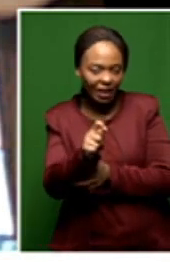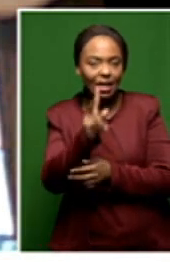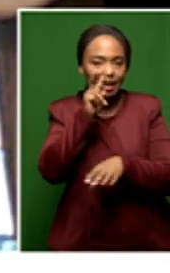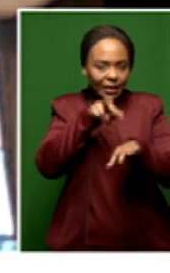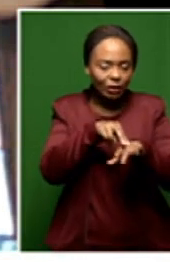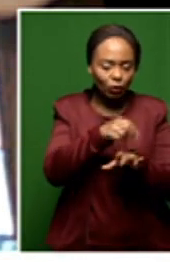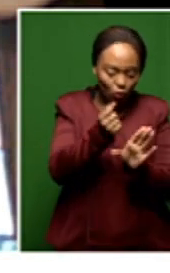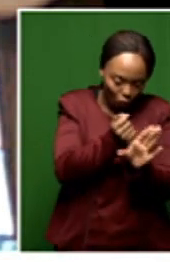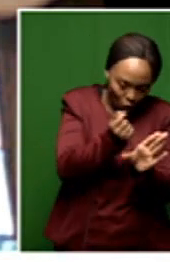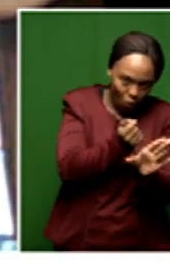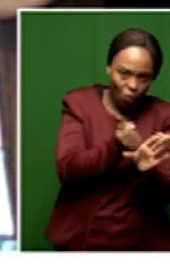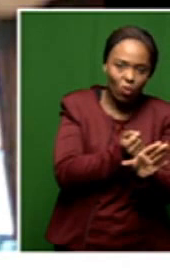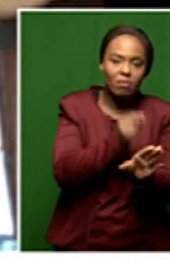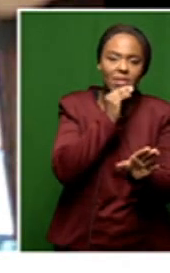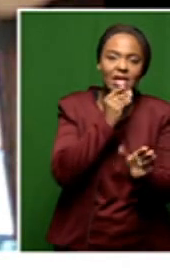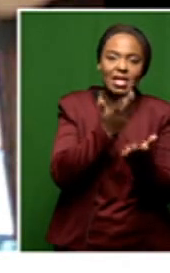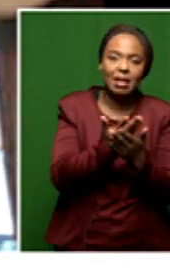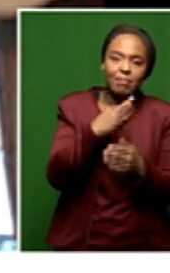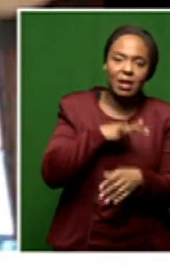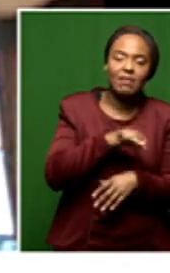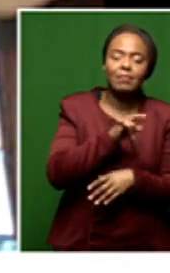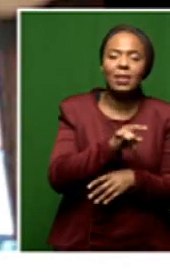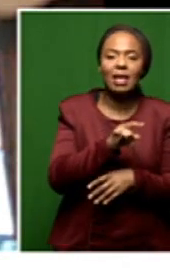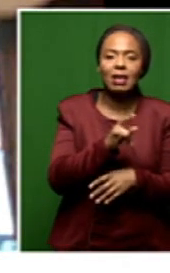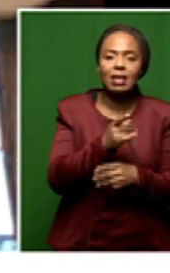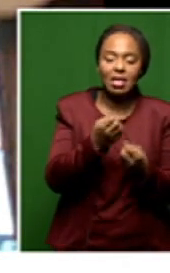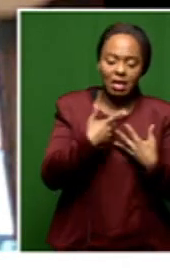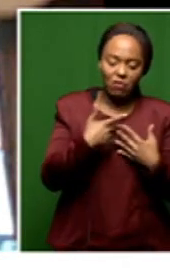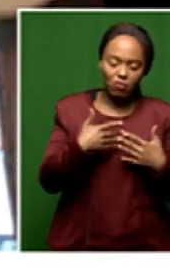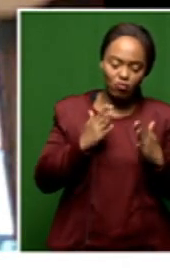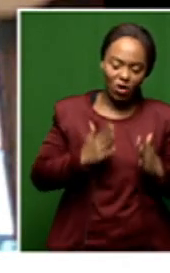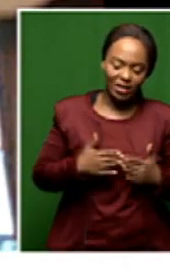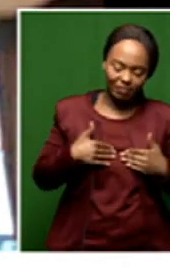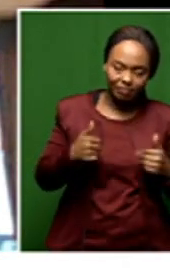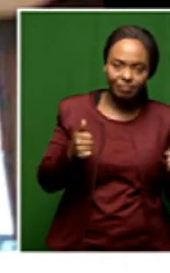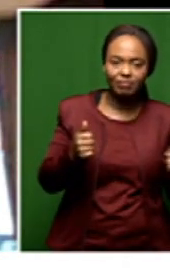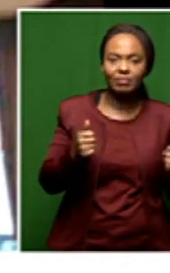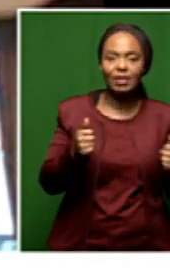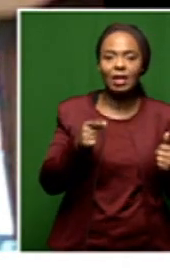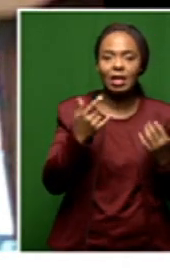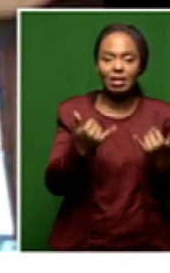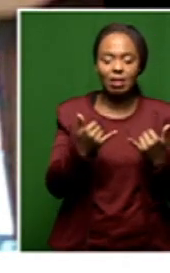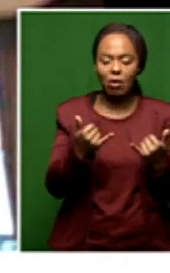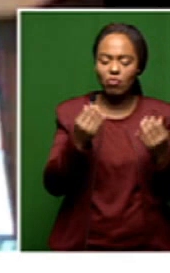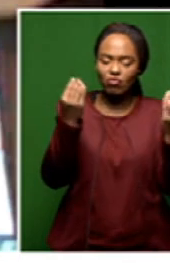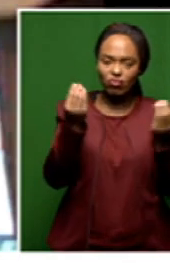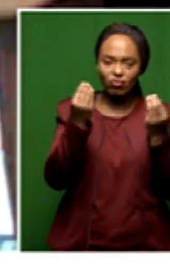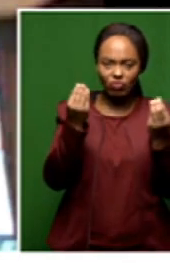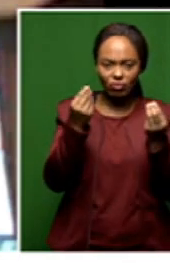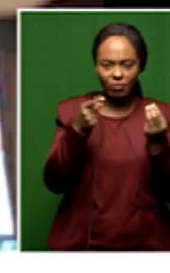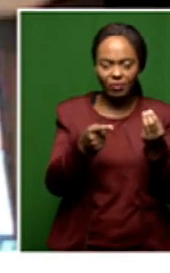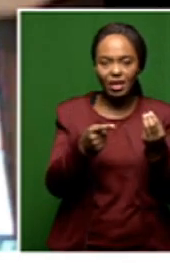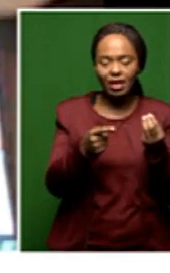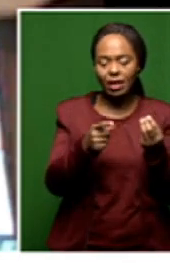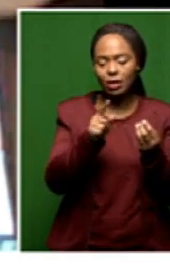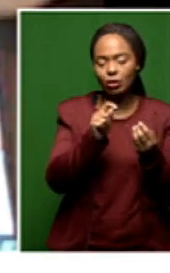become bioavailable, which means that our body can absorb them. For example, turmeric, that is very popular at the moment. Turmeric